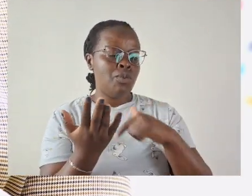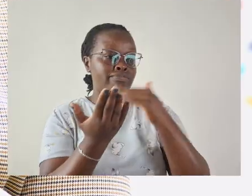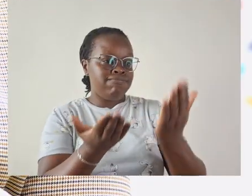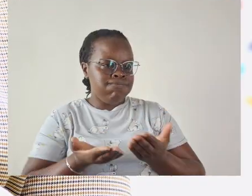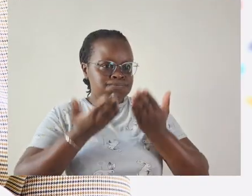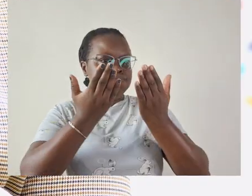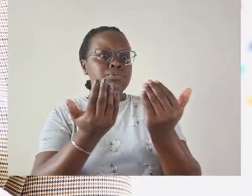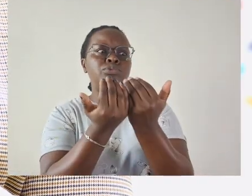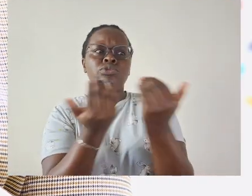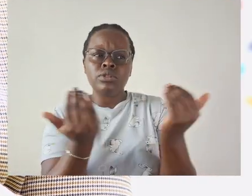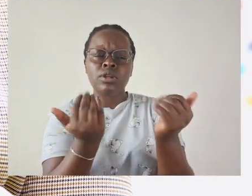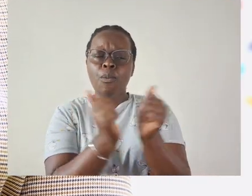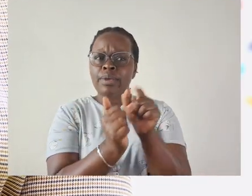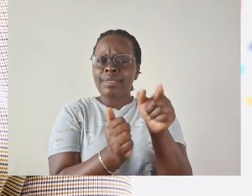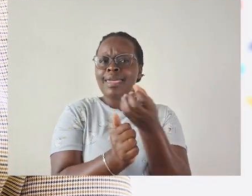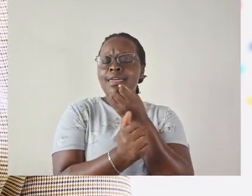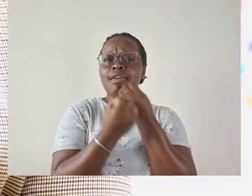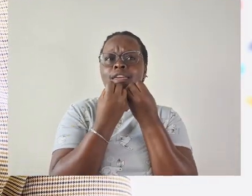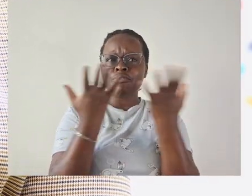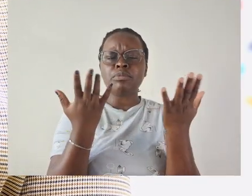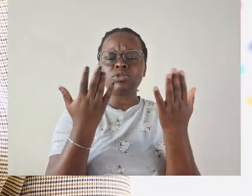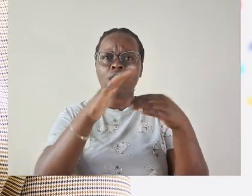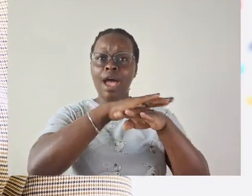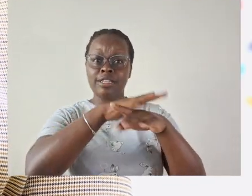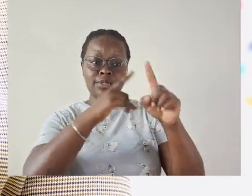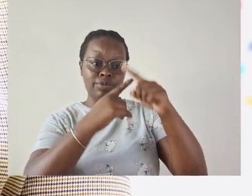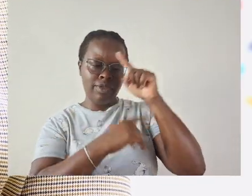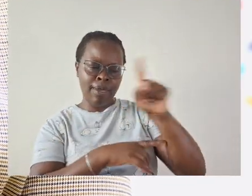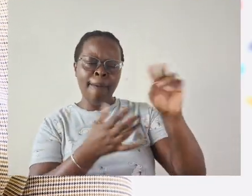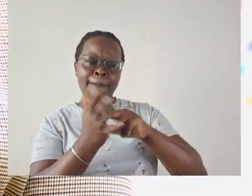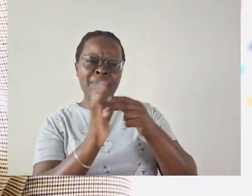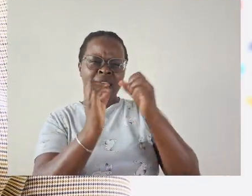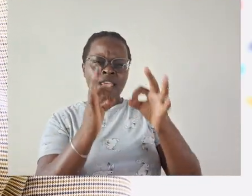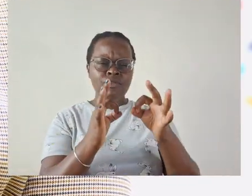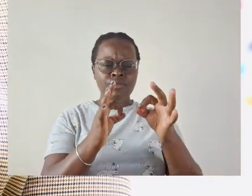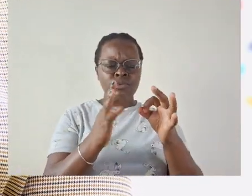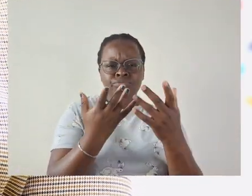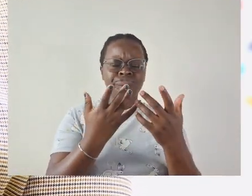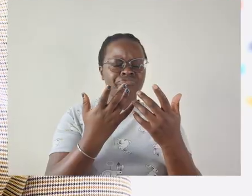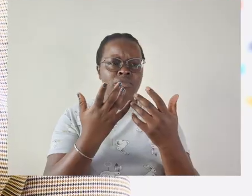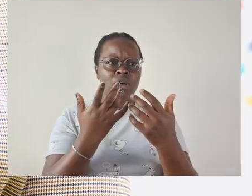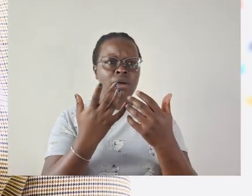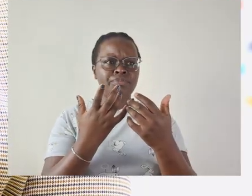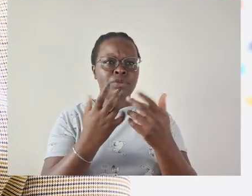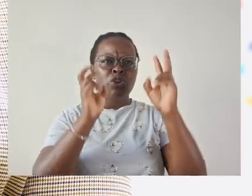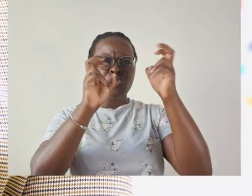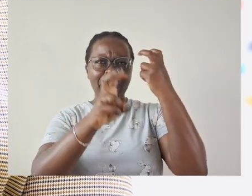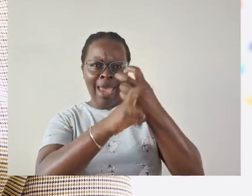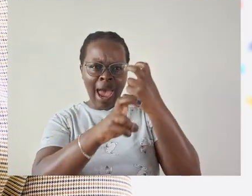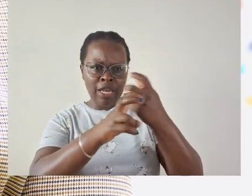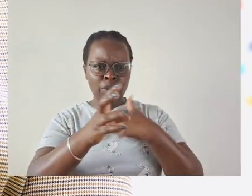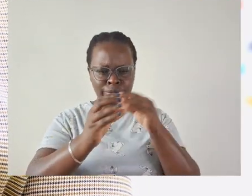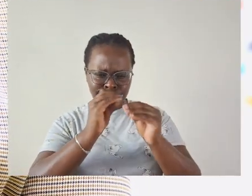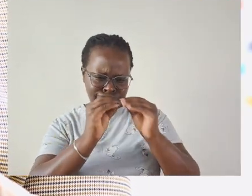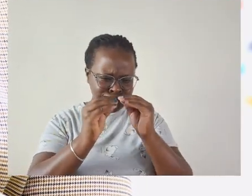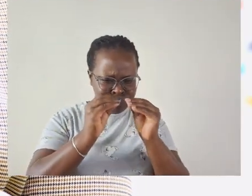information that is accessible for them, like child-friendly, age-appropriate, and safe for them. And